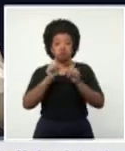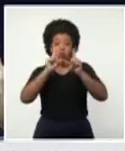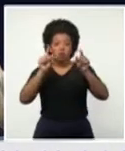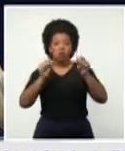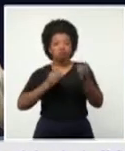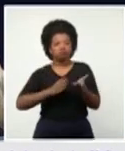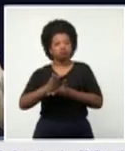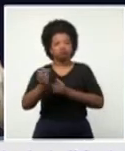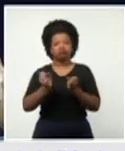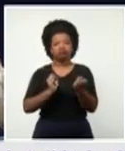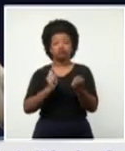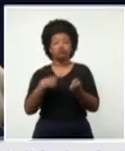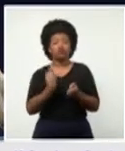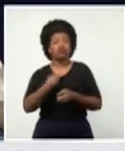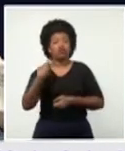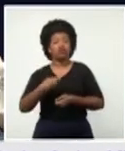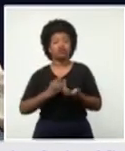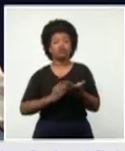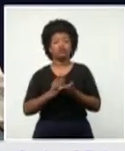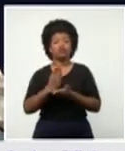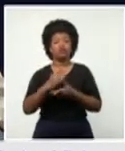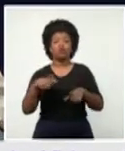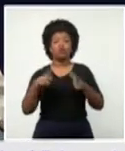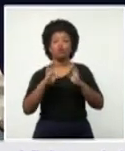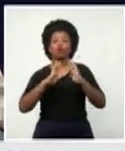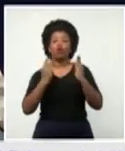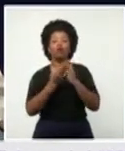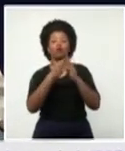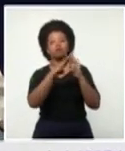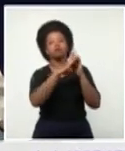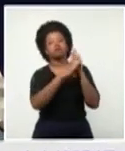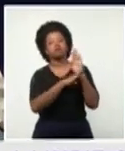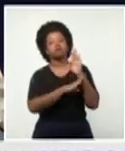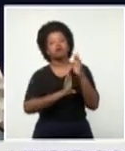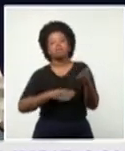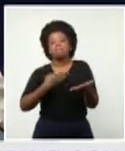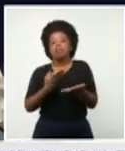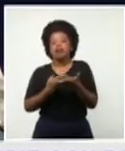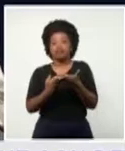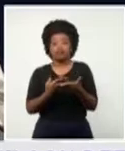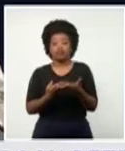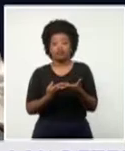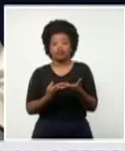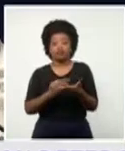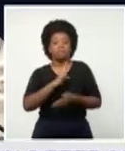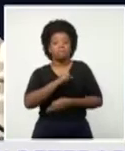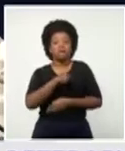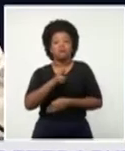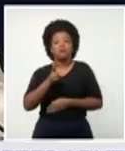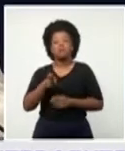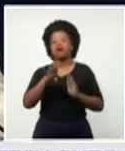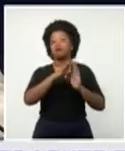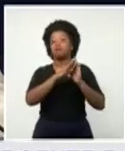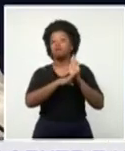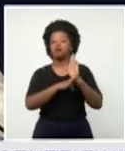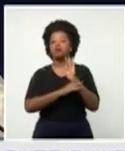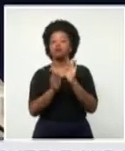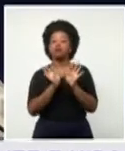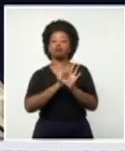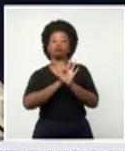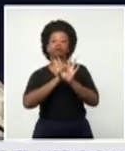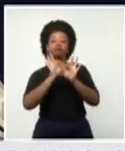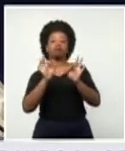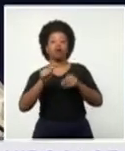the control of the disease. As long as we continue complying with the